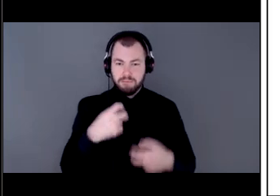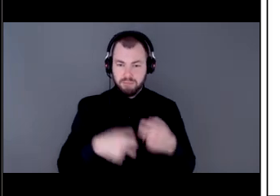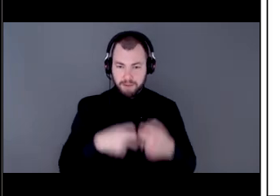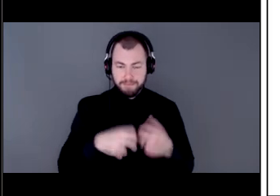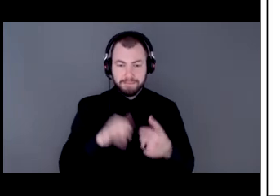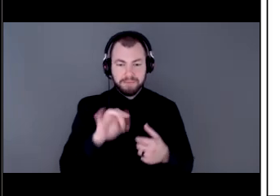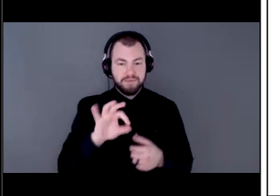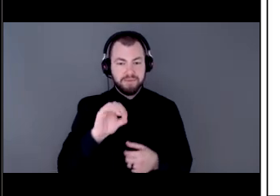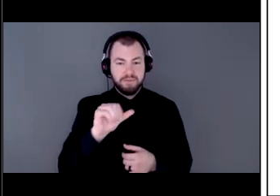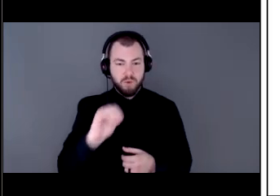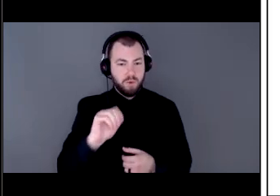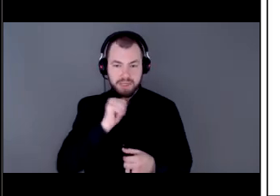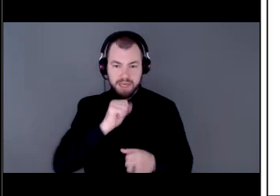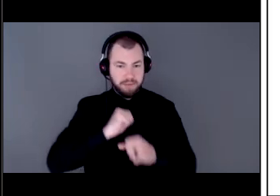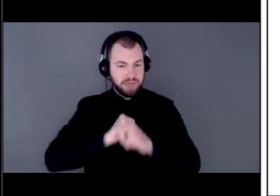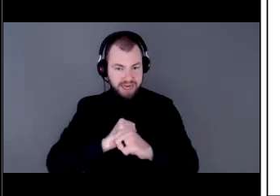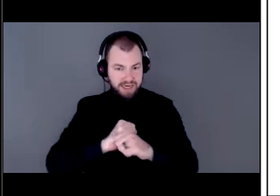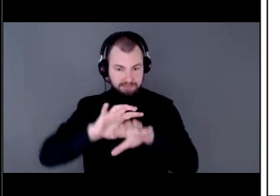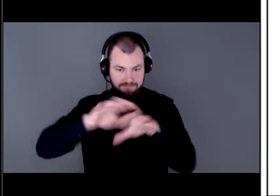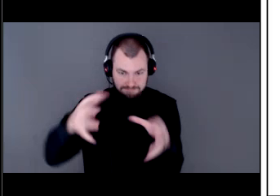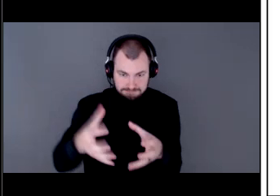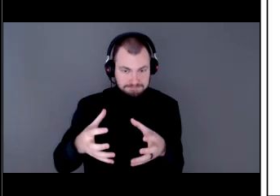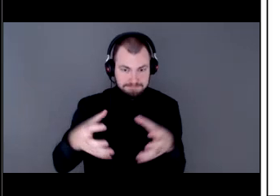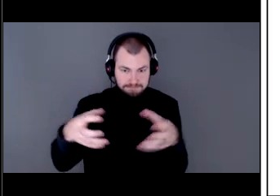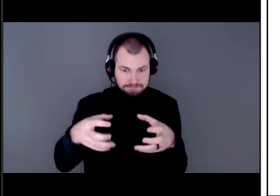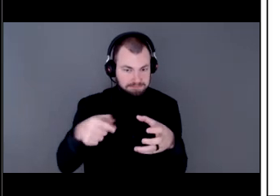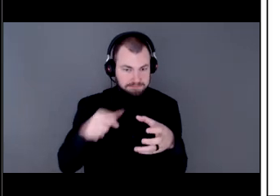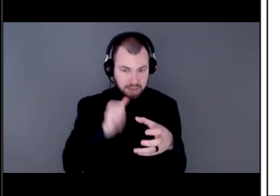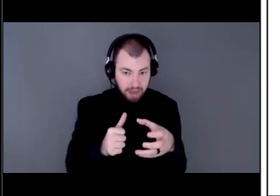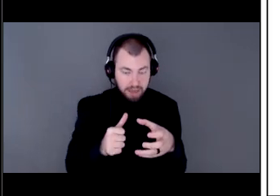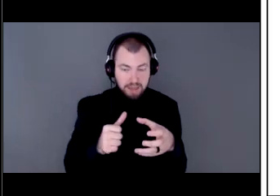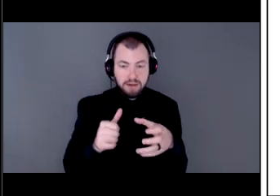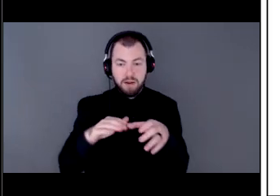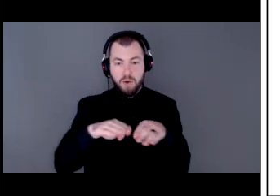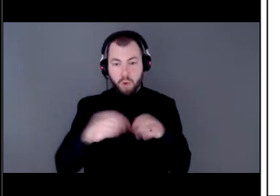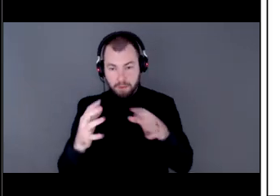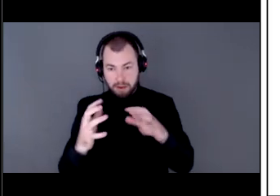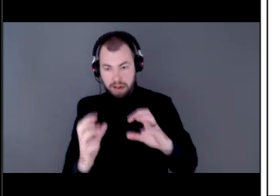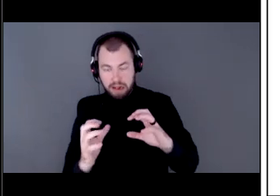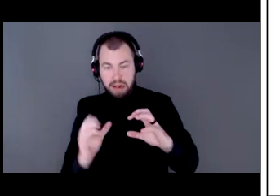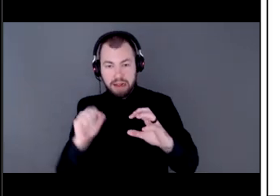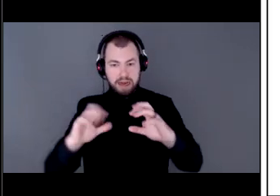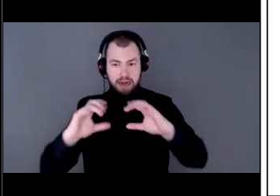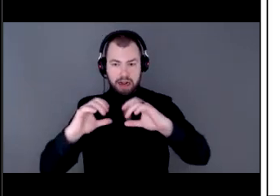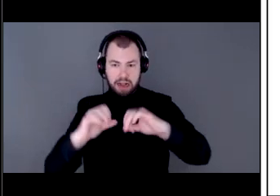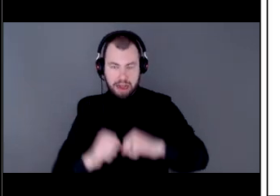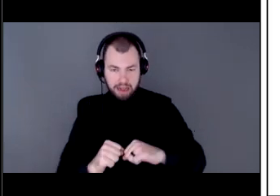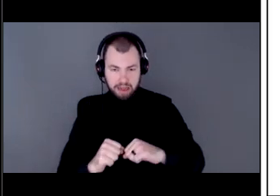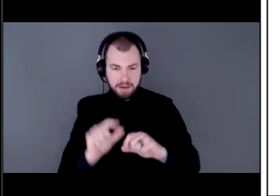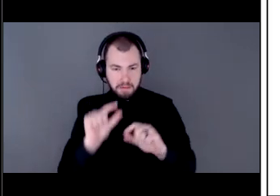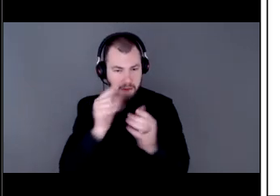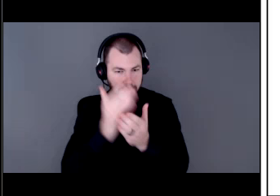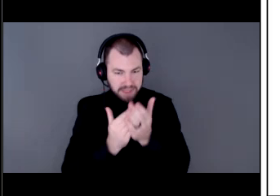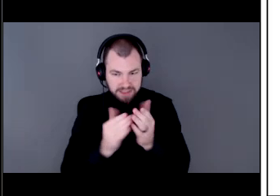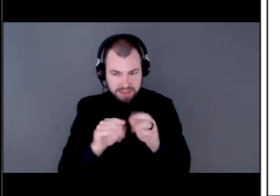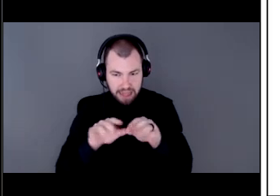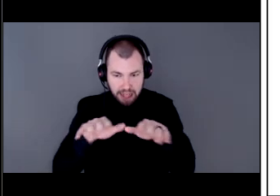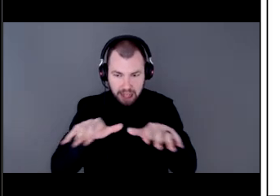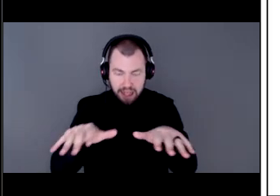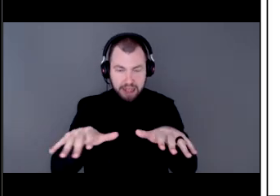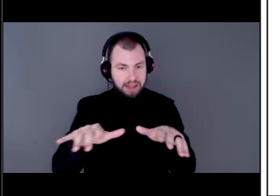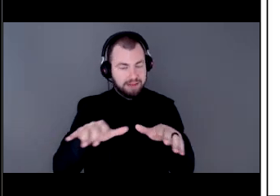not protected, not encapsulated, then it can break down into smaller pieces that are very difficult to clean and get